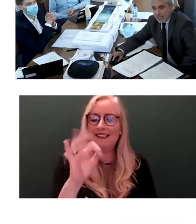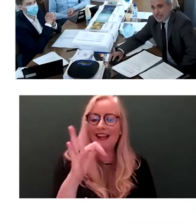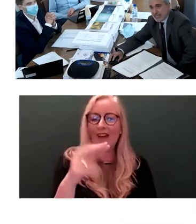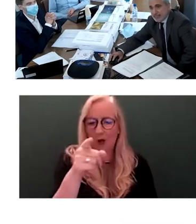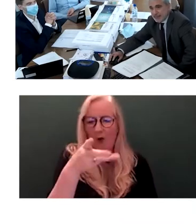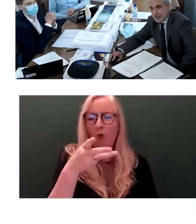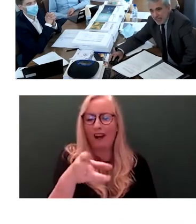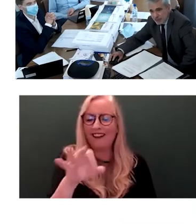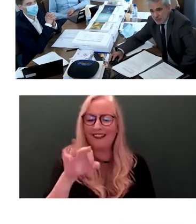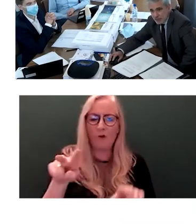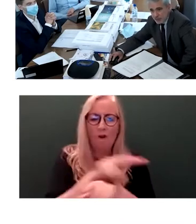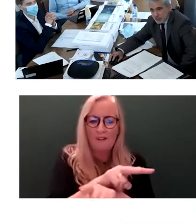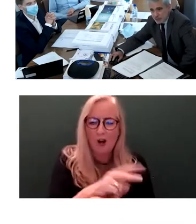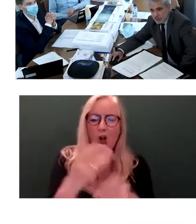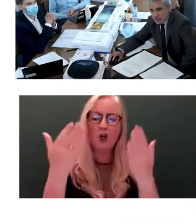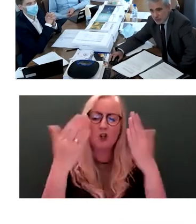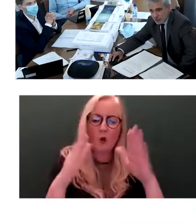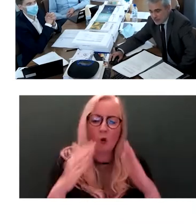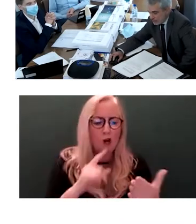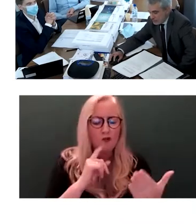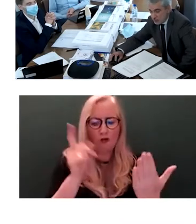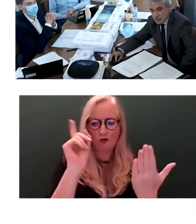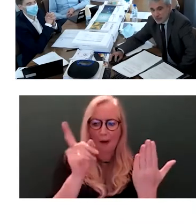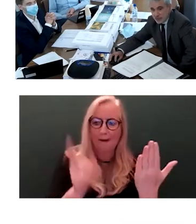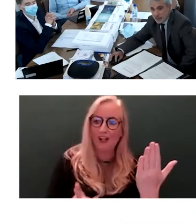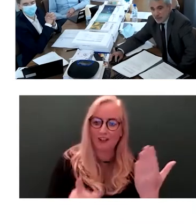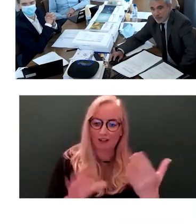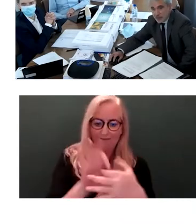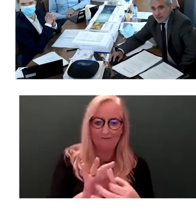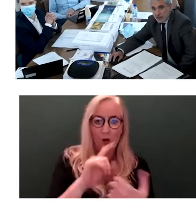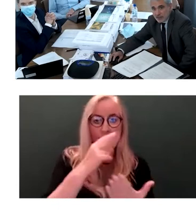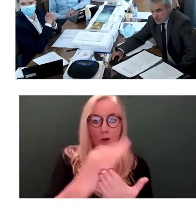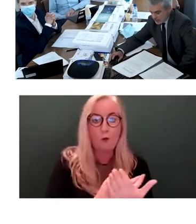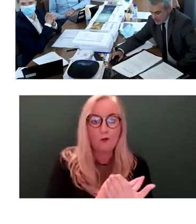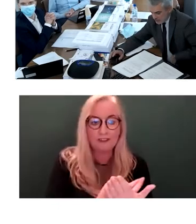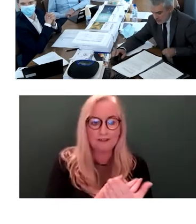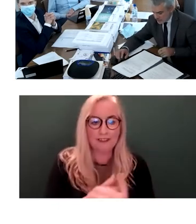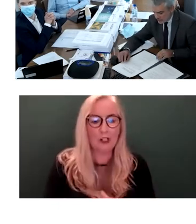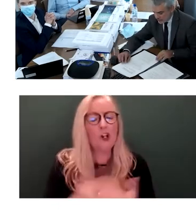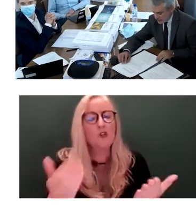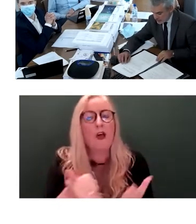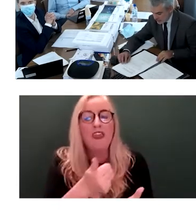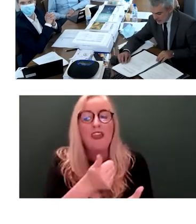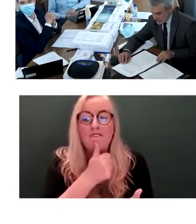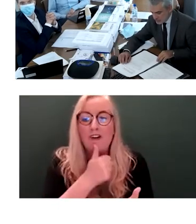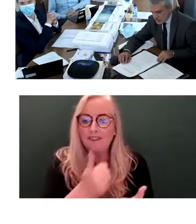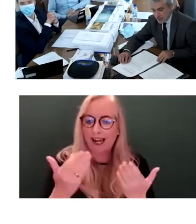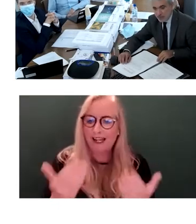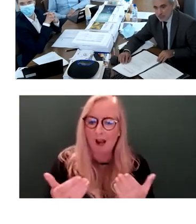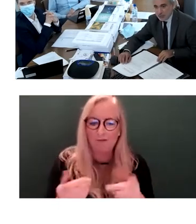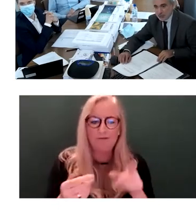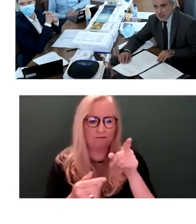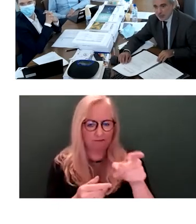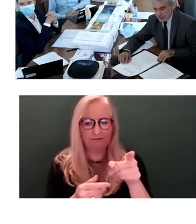and will highlight the main recommendations of our report. So the first point I would like to stress, and this was